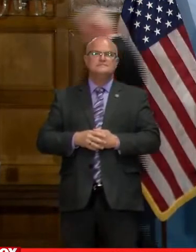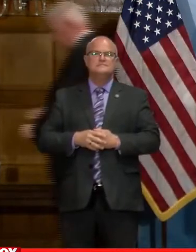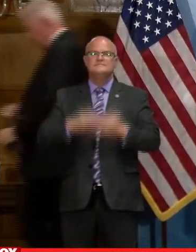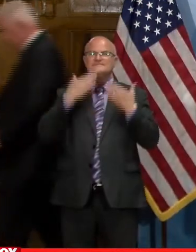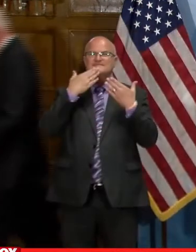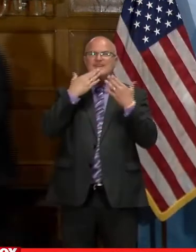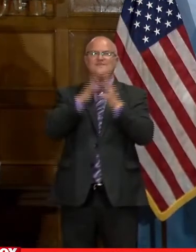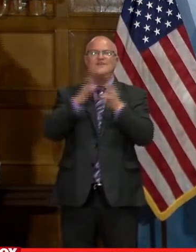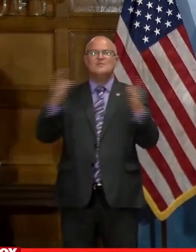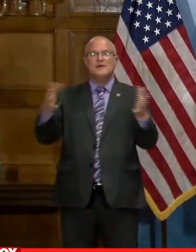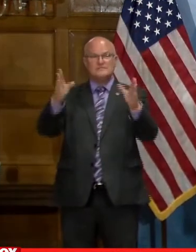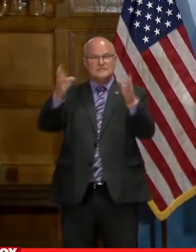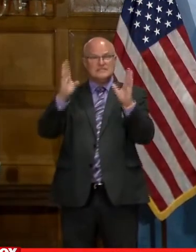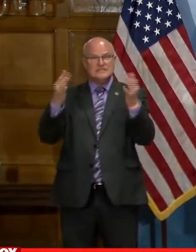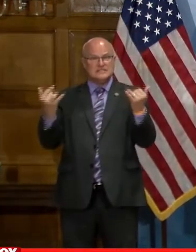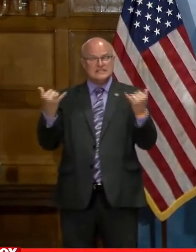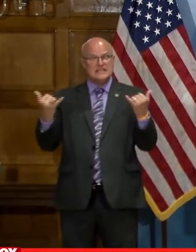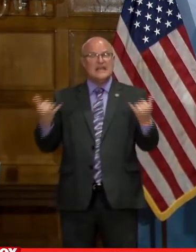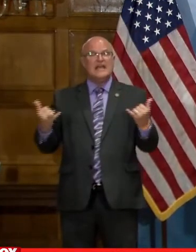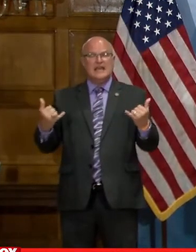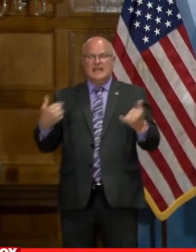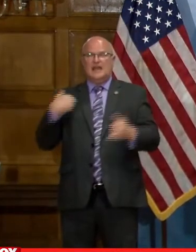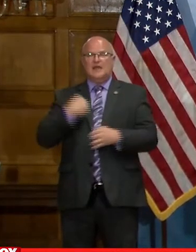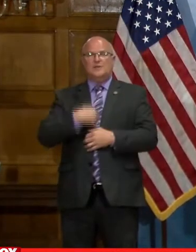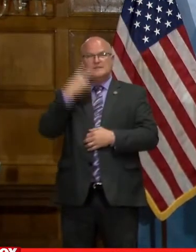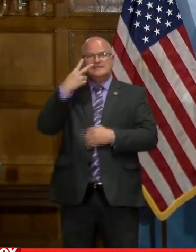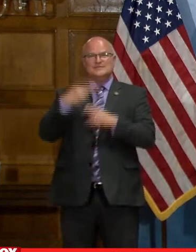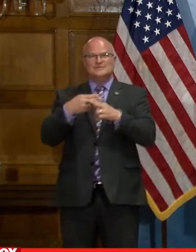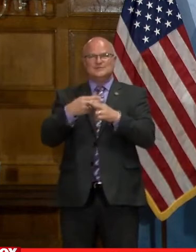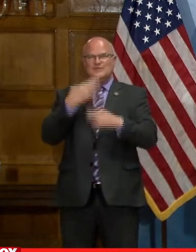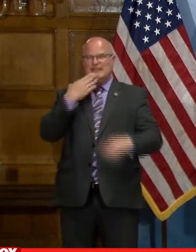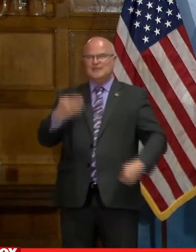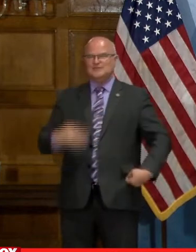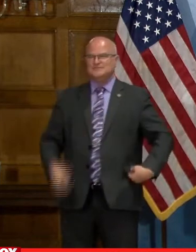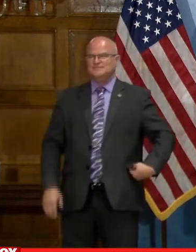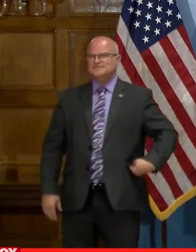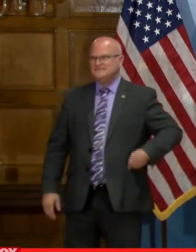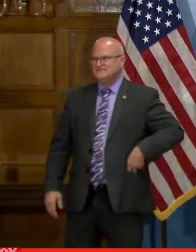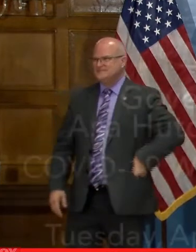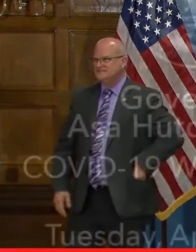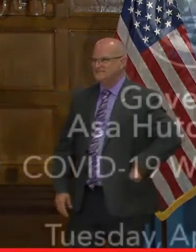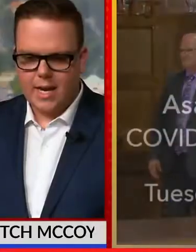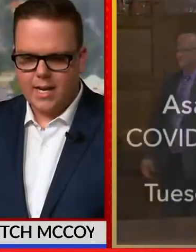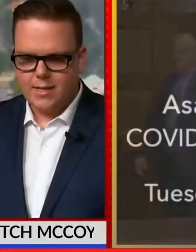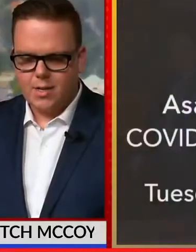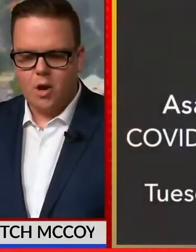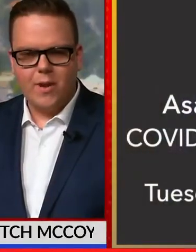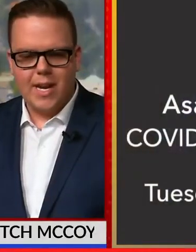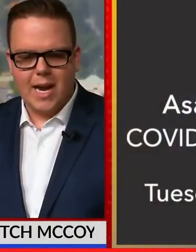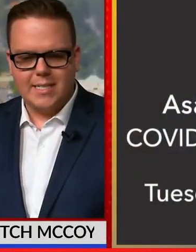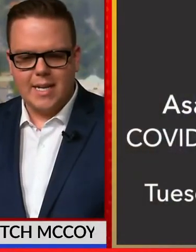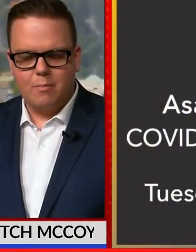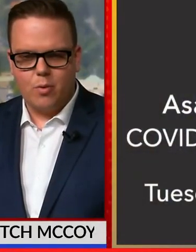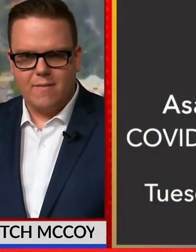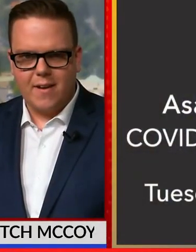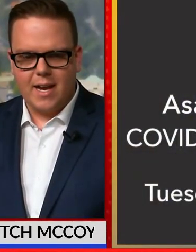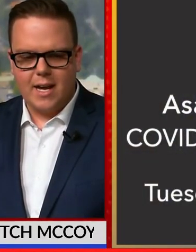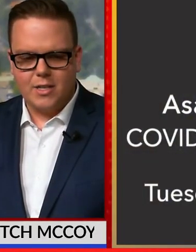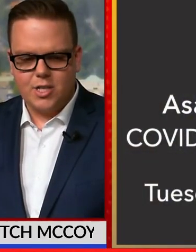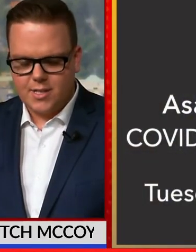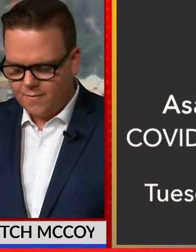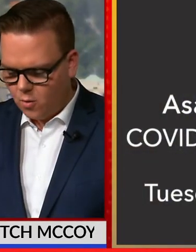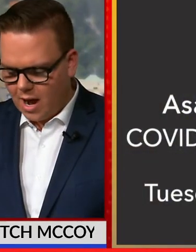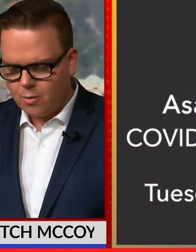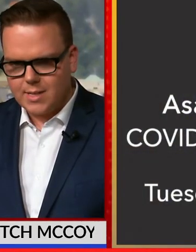Thank you very much for attention today, and we'll see you soon. Governor Asa Hutchinson delivering his COVID-19